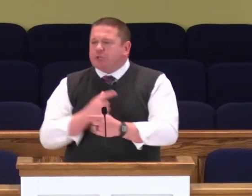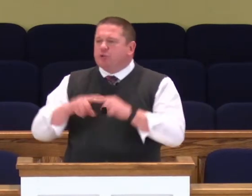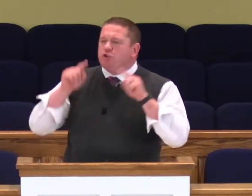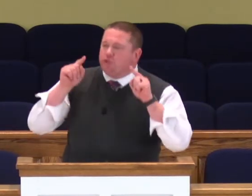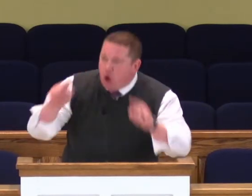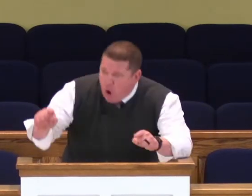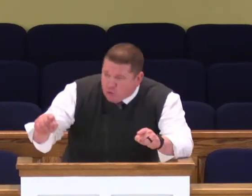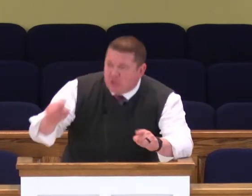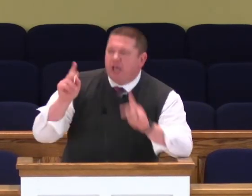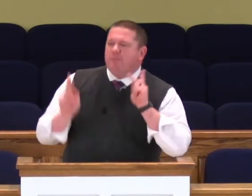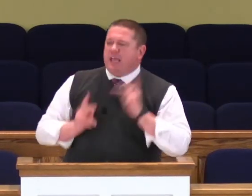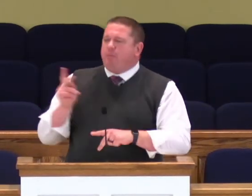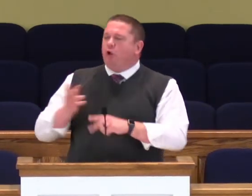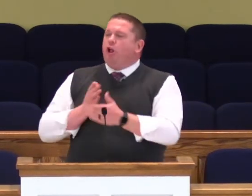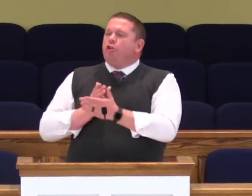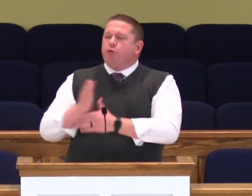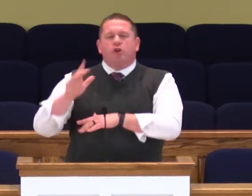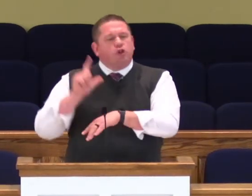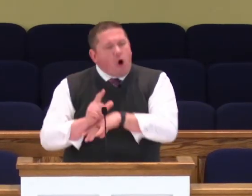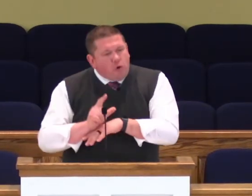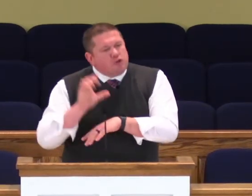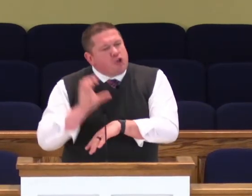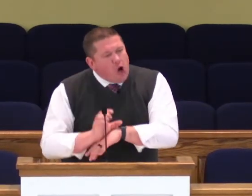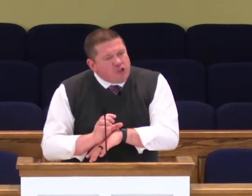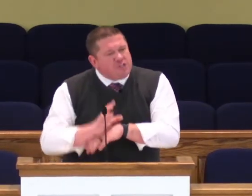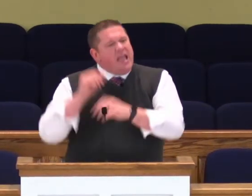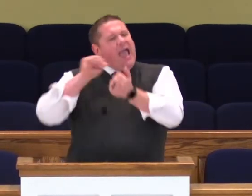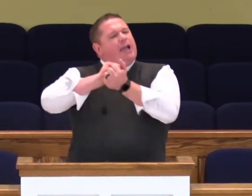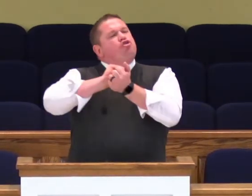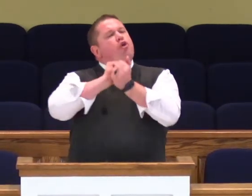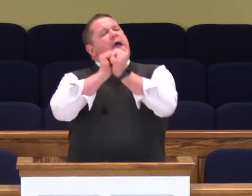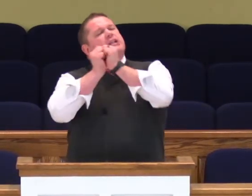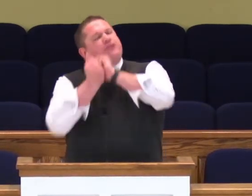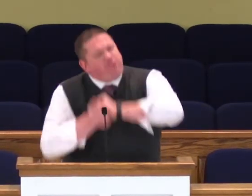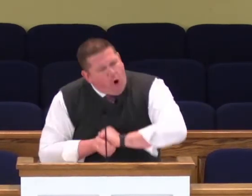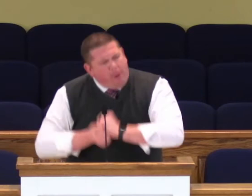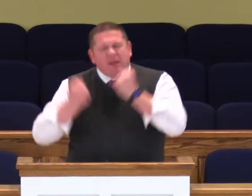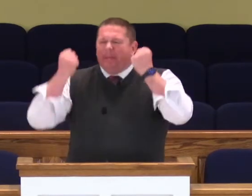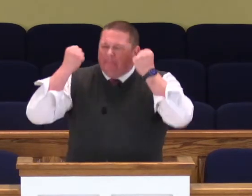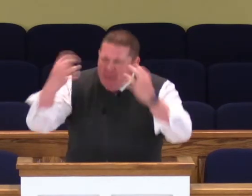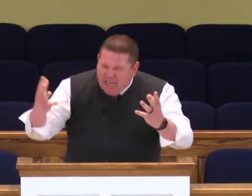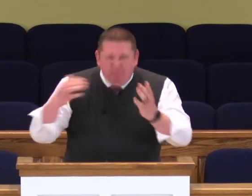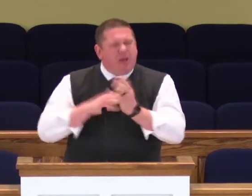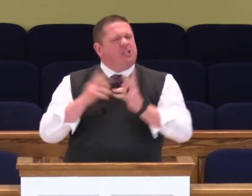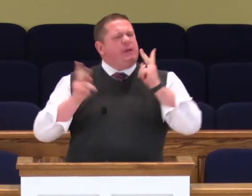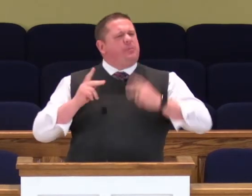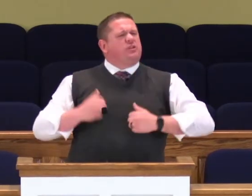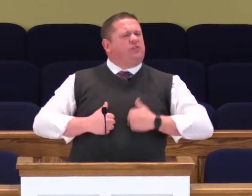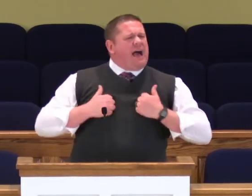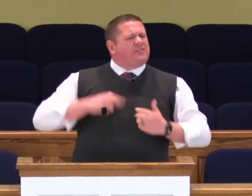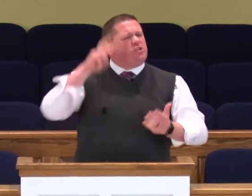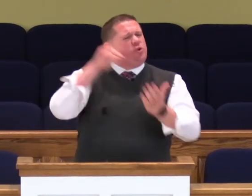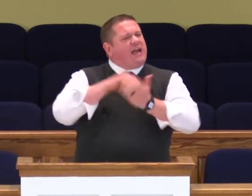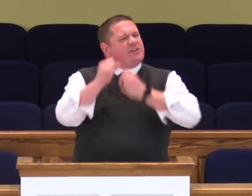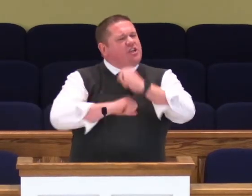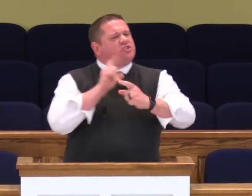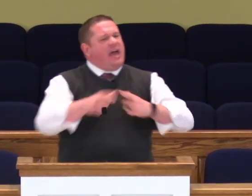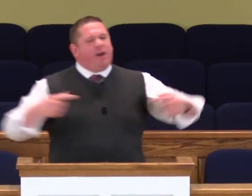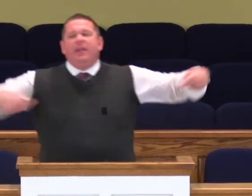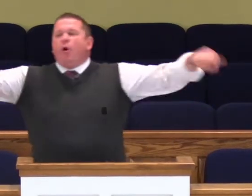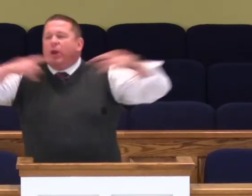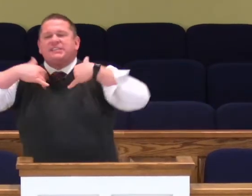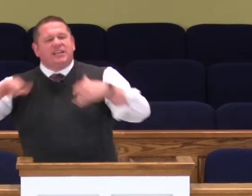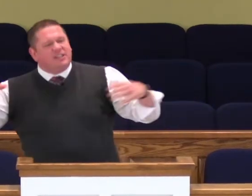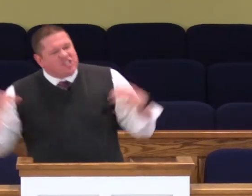the gospel to those people through the local churches and transformed many millions of people's lives. And 2,000 years